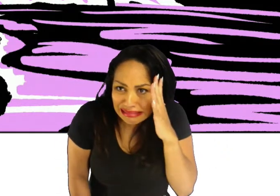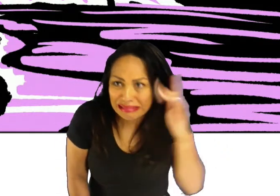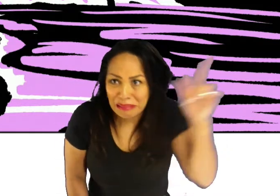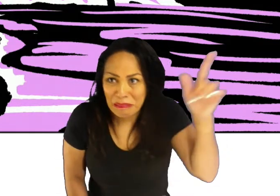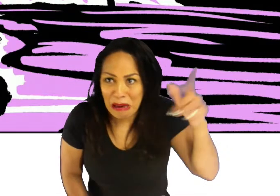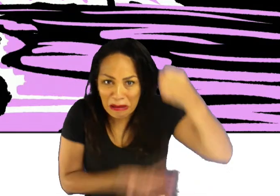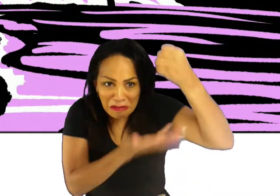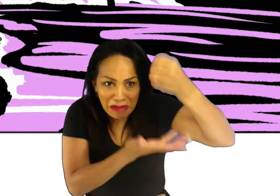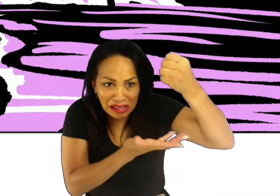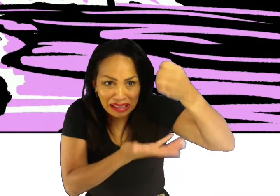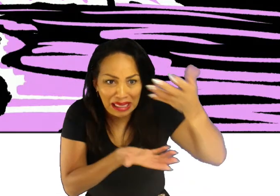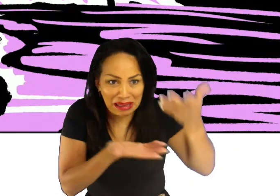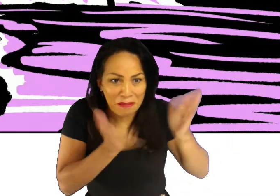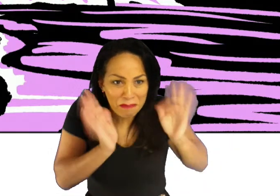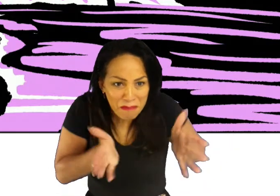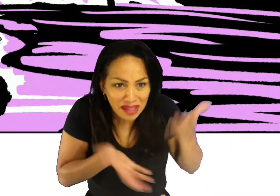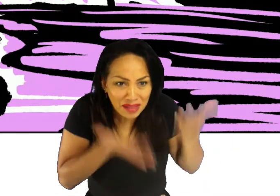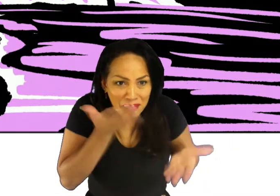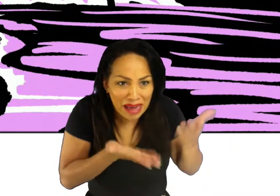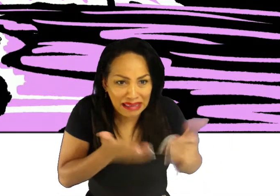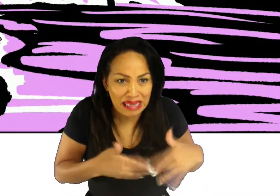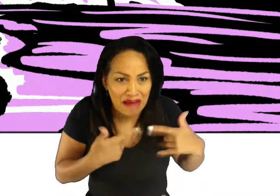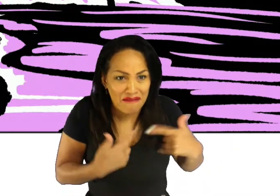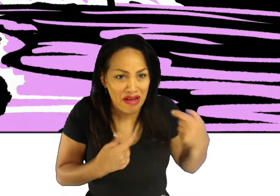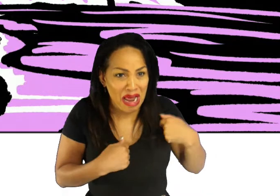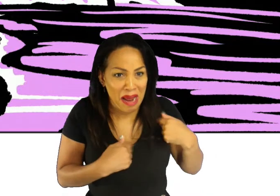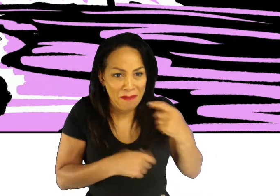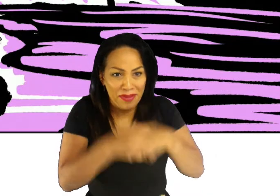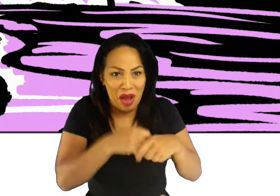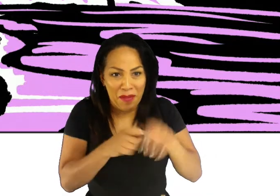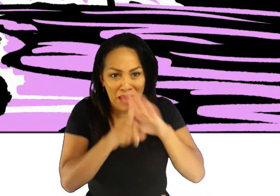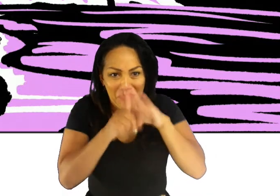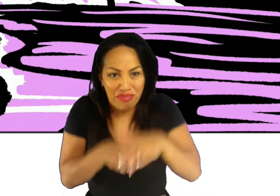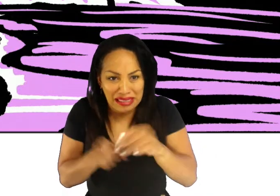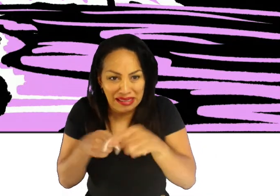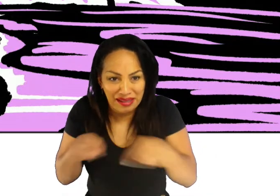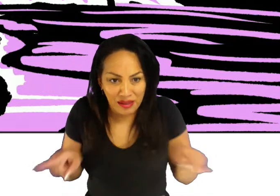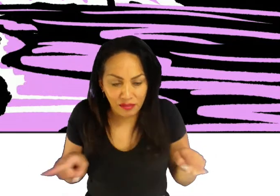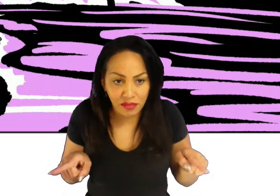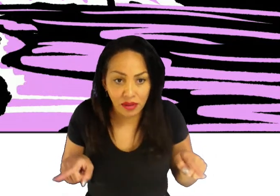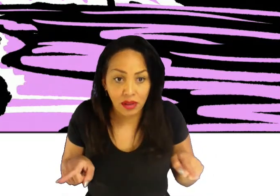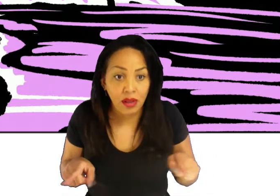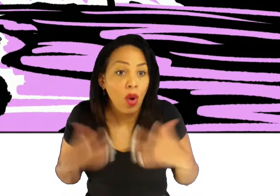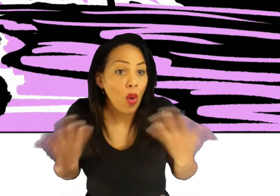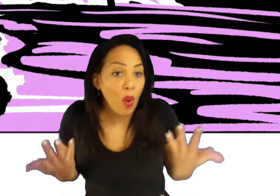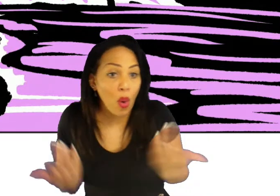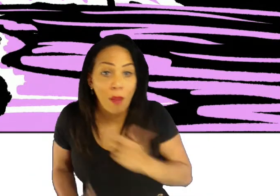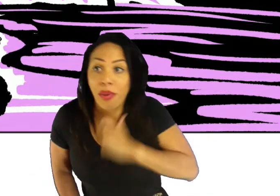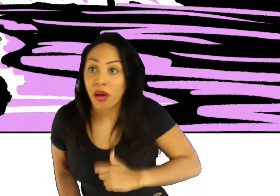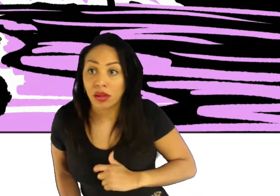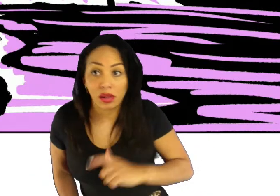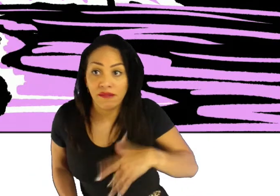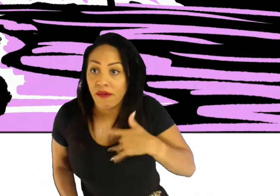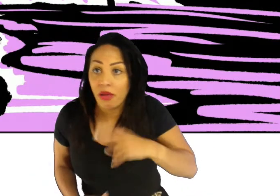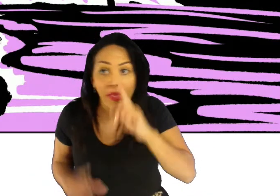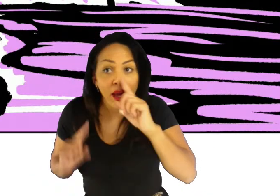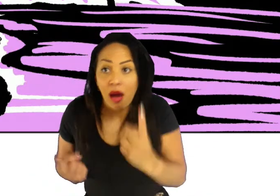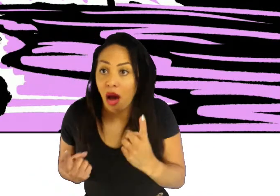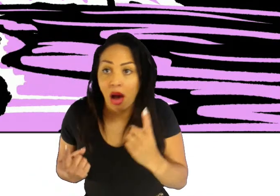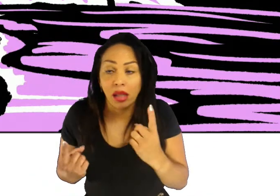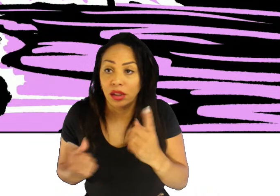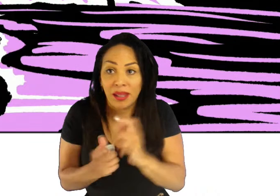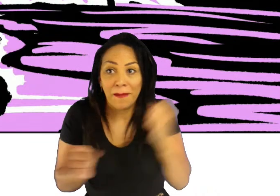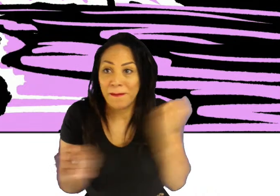organizations who feel they can't even start to make change because of the red tape, because bureaucracy